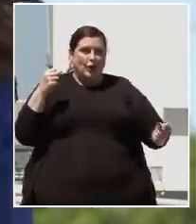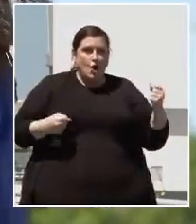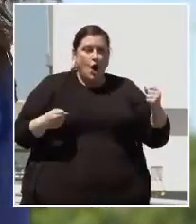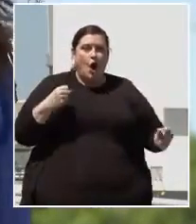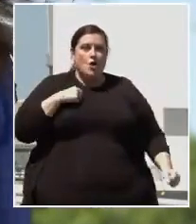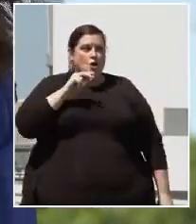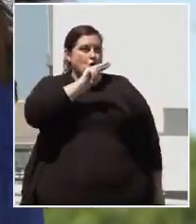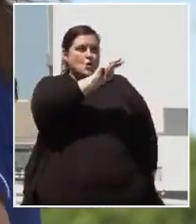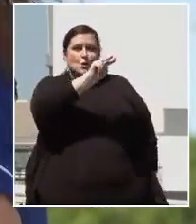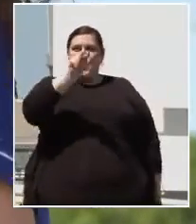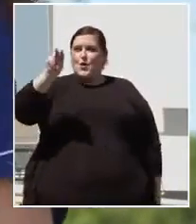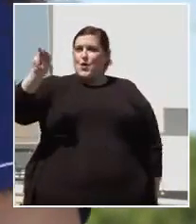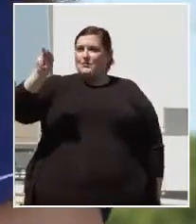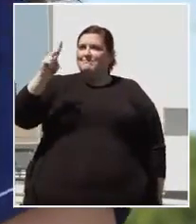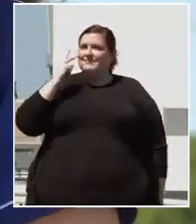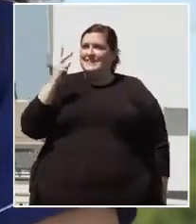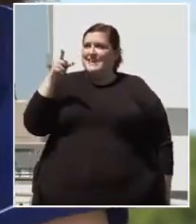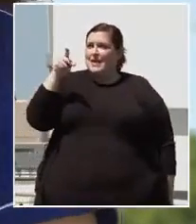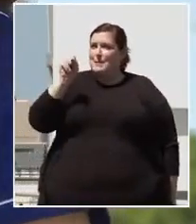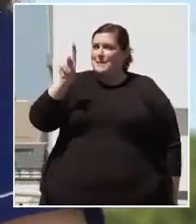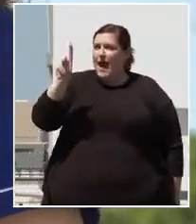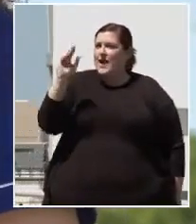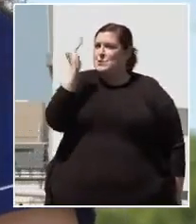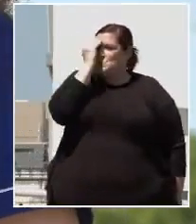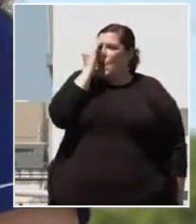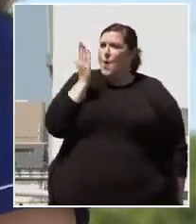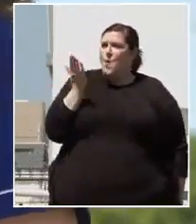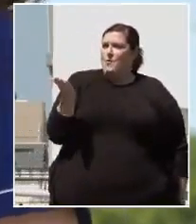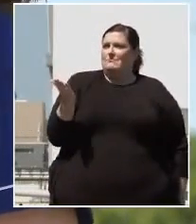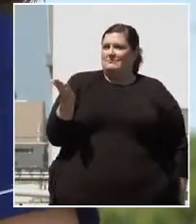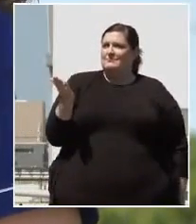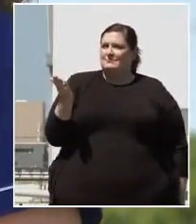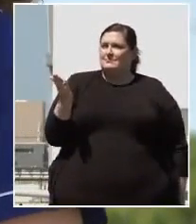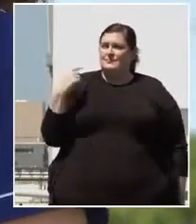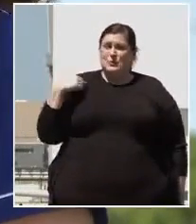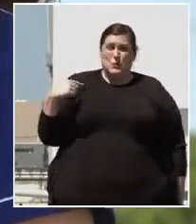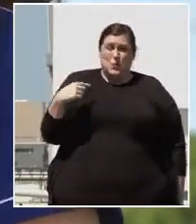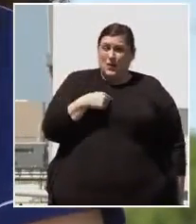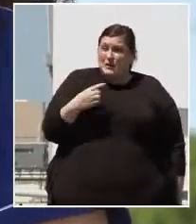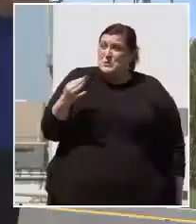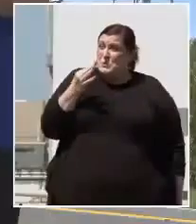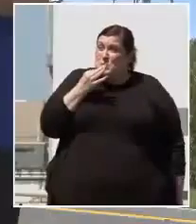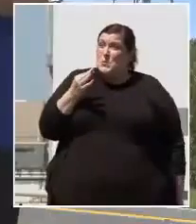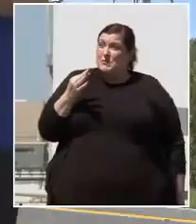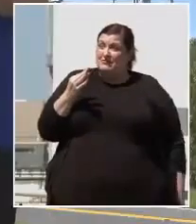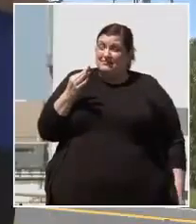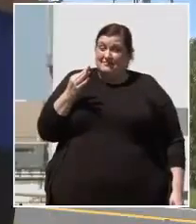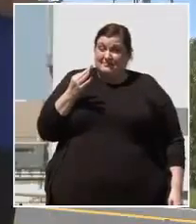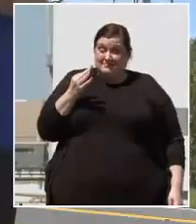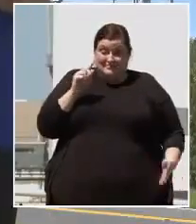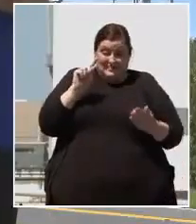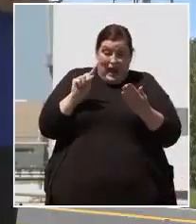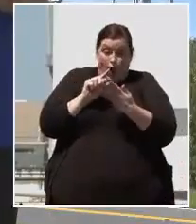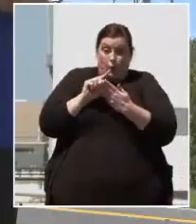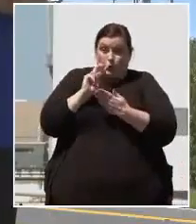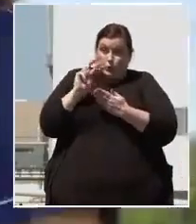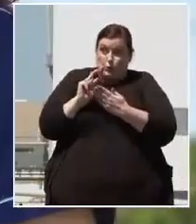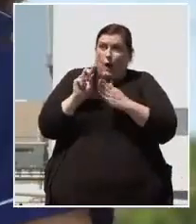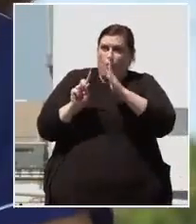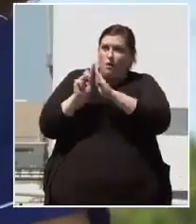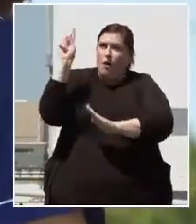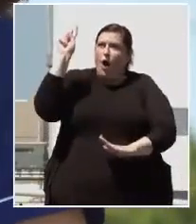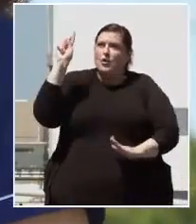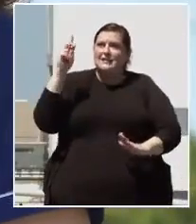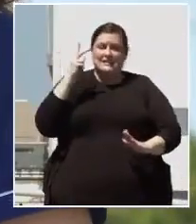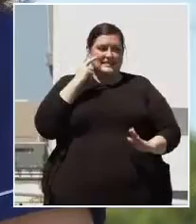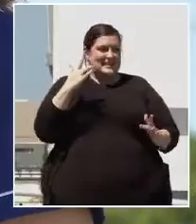and looking out at the pad and knowing that you know we're hours away from launch and and seeing that excitement